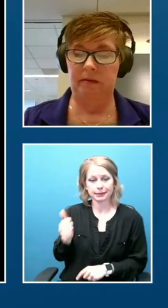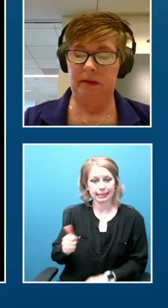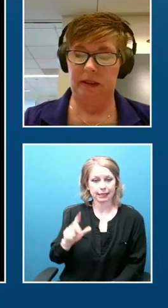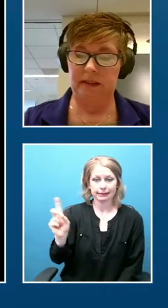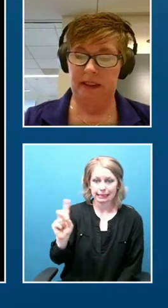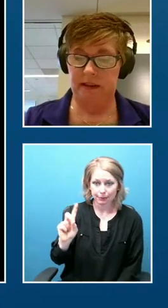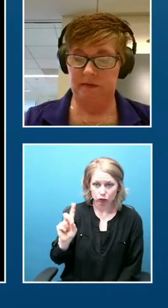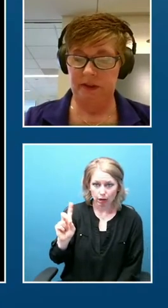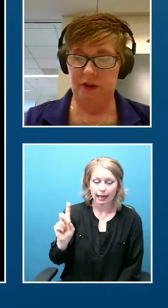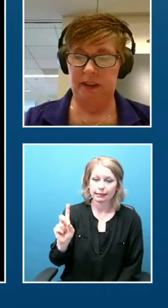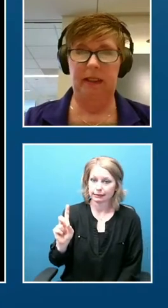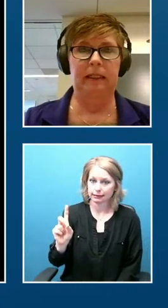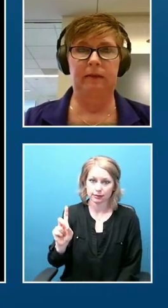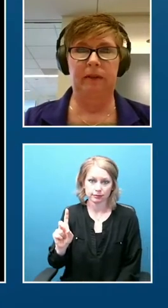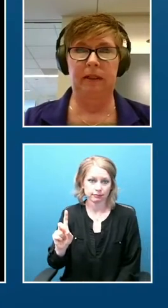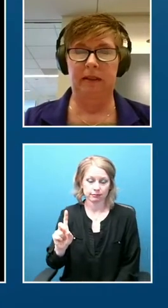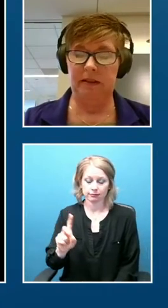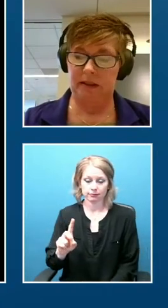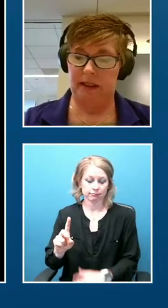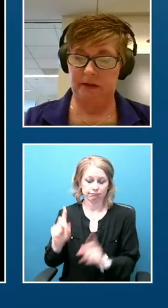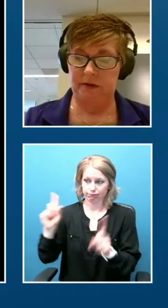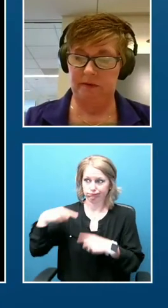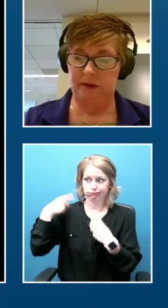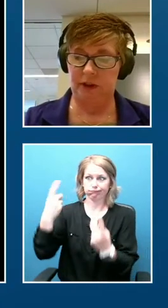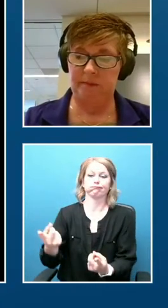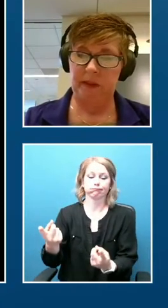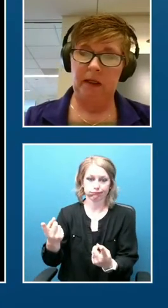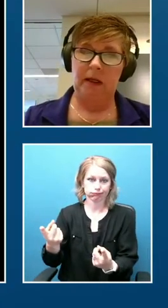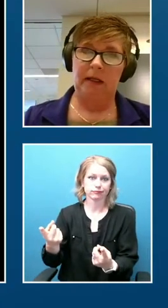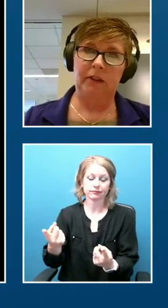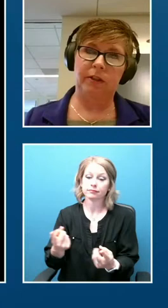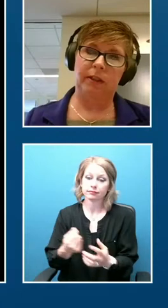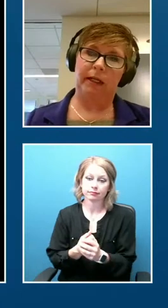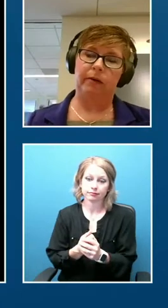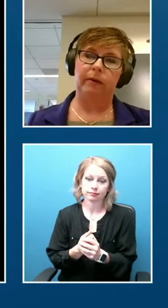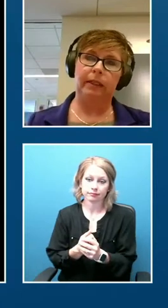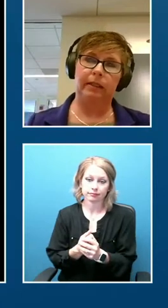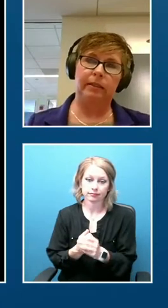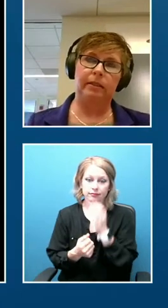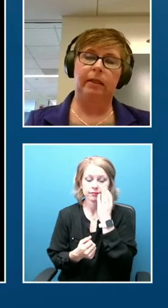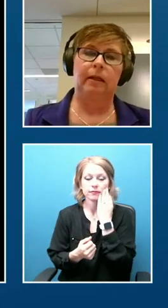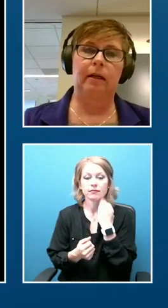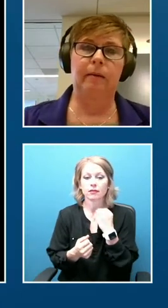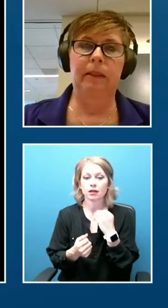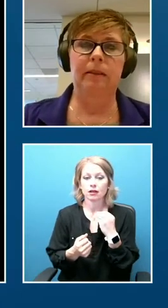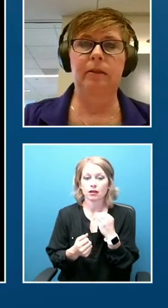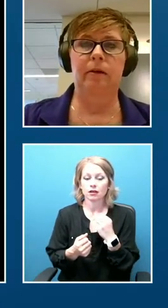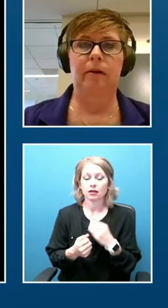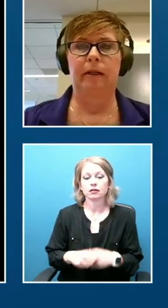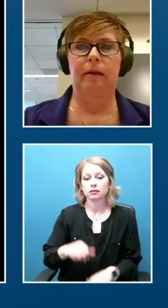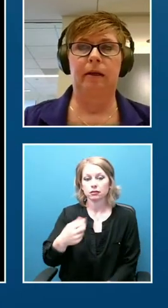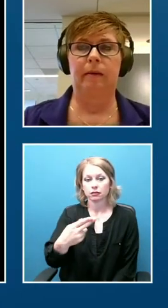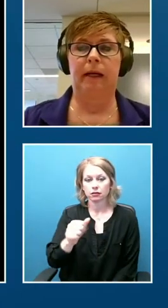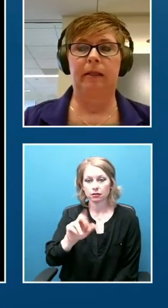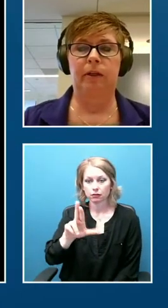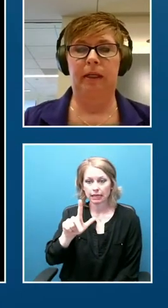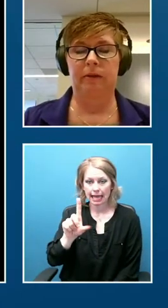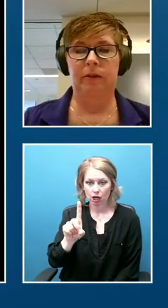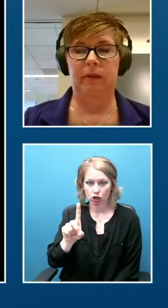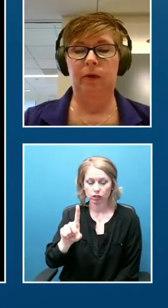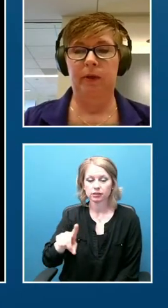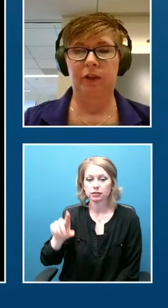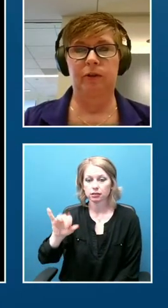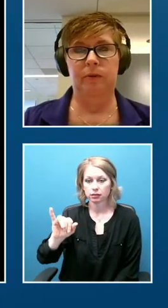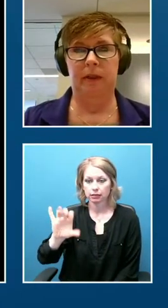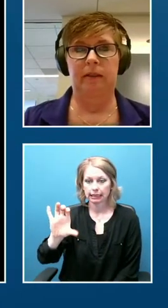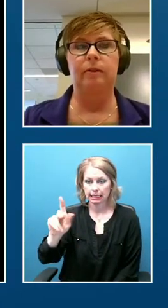to the state convention, and even delegates to the national convention. Additionally, Harold Ickes is on and could